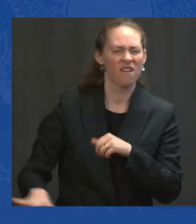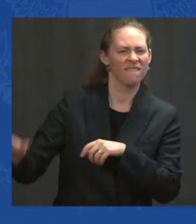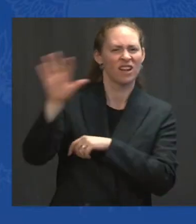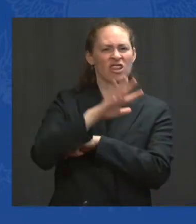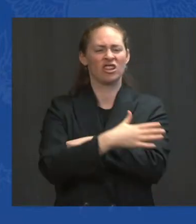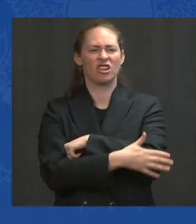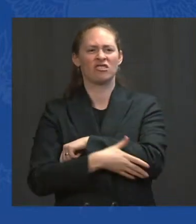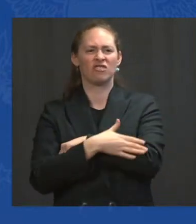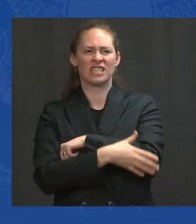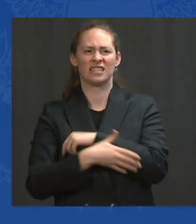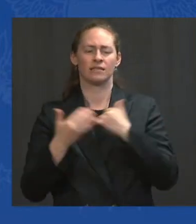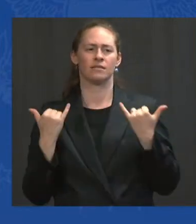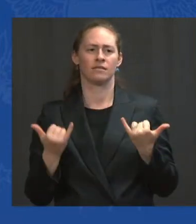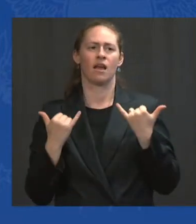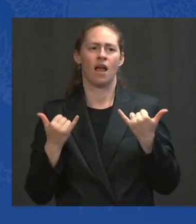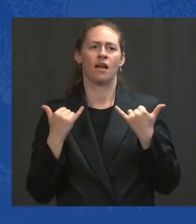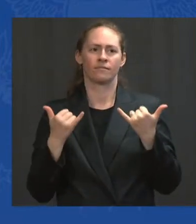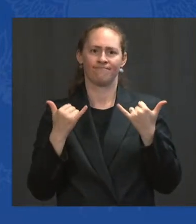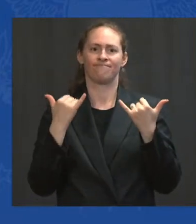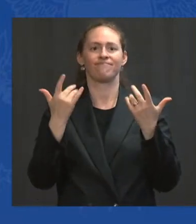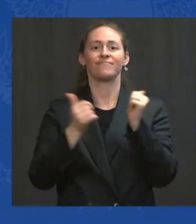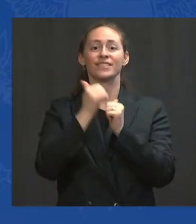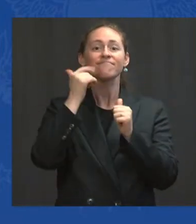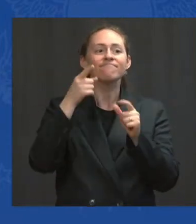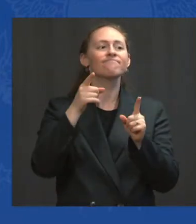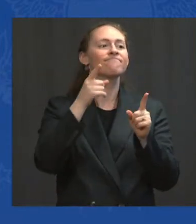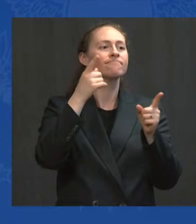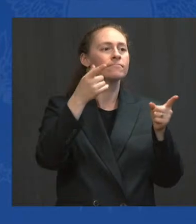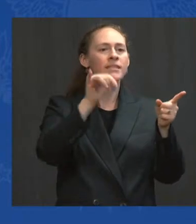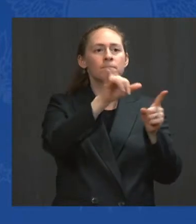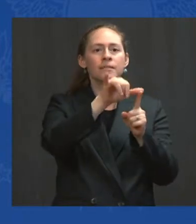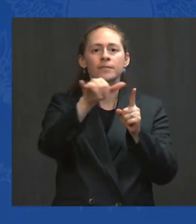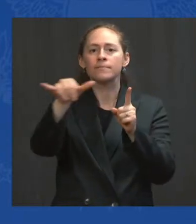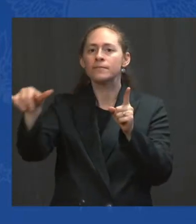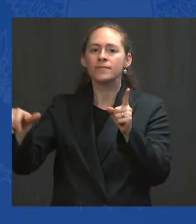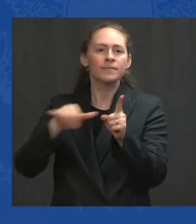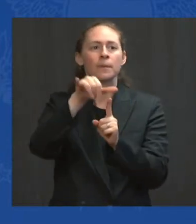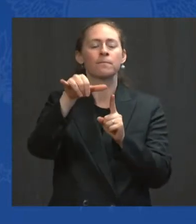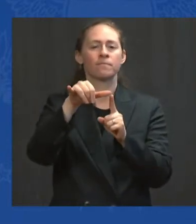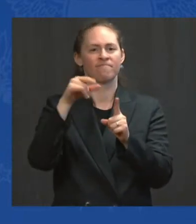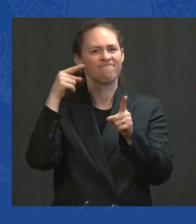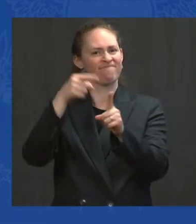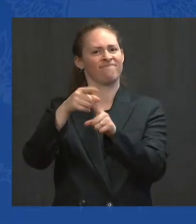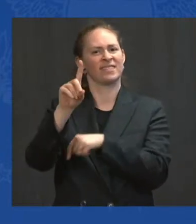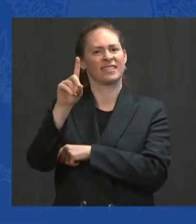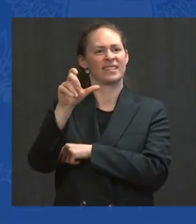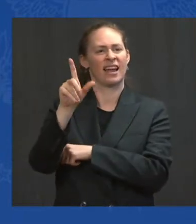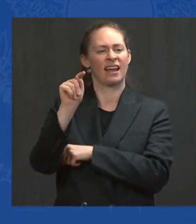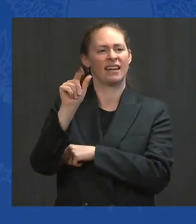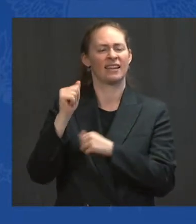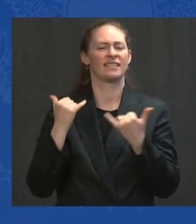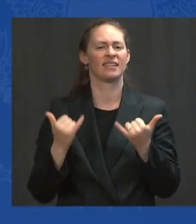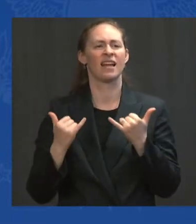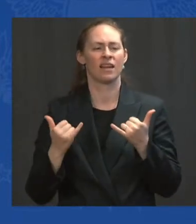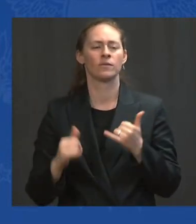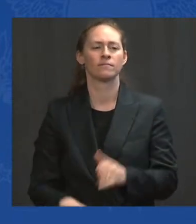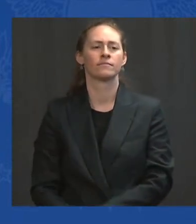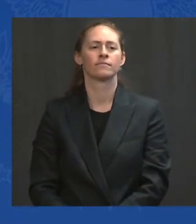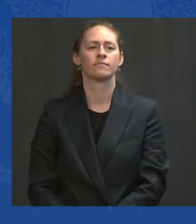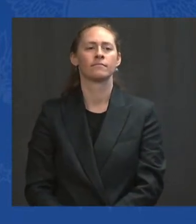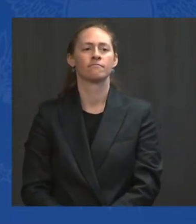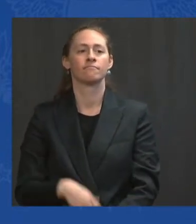most prevalent variant in the United States, representing over 50% of sequenced samples across the country, up